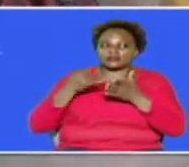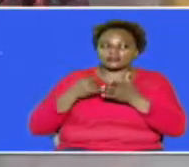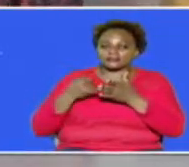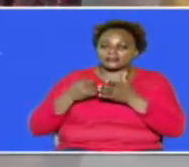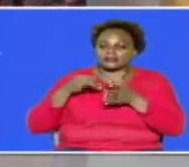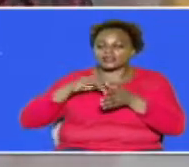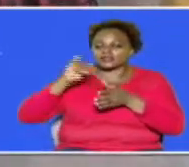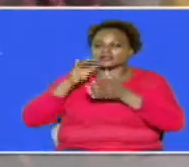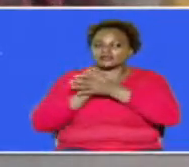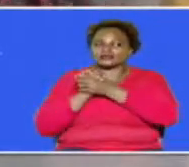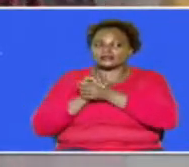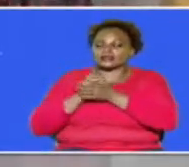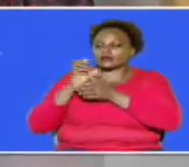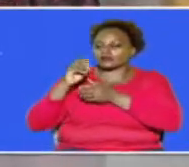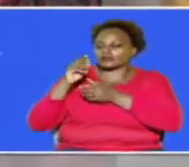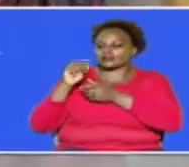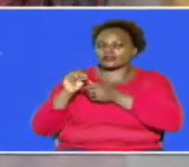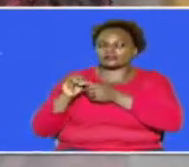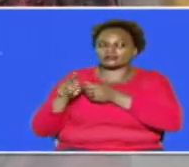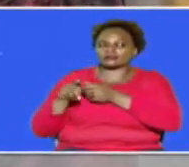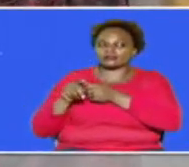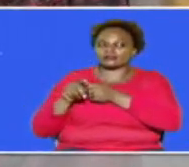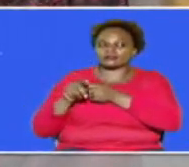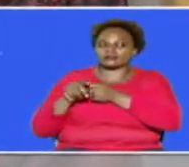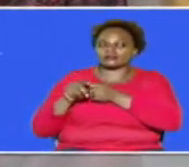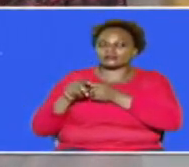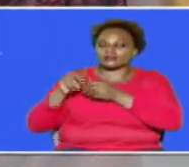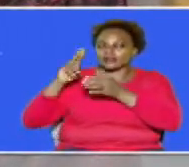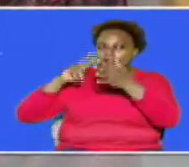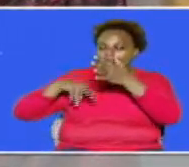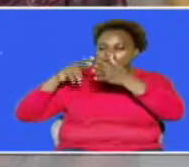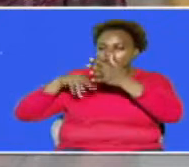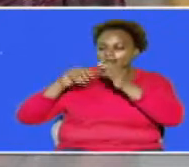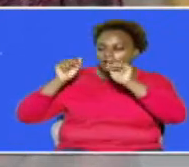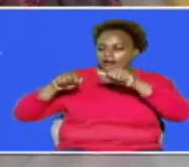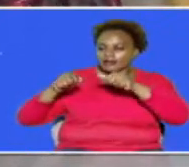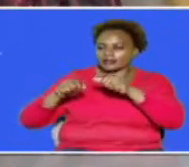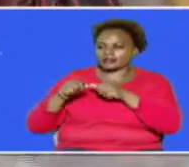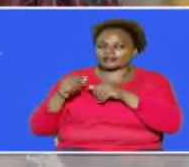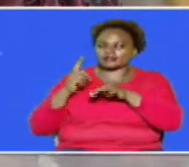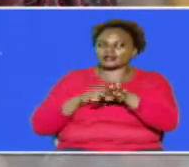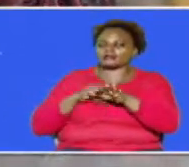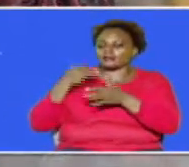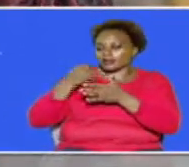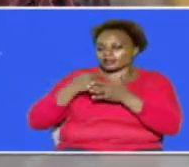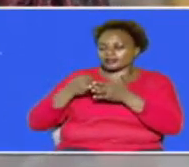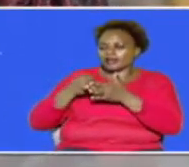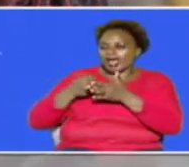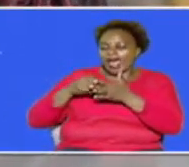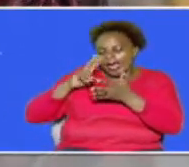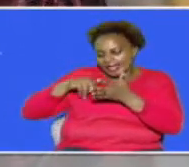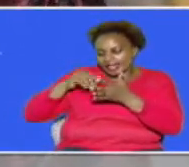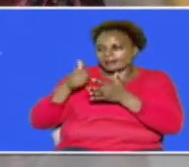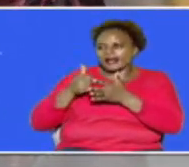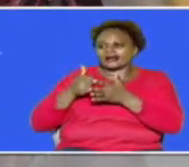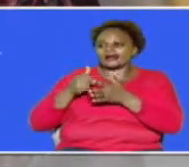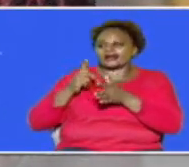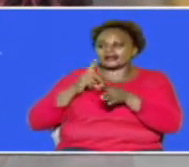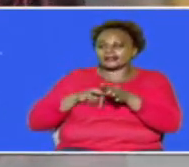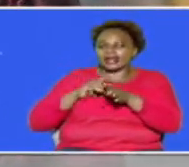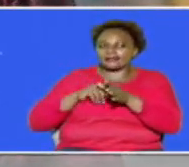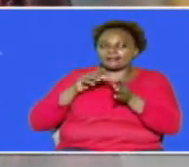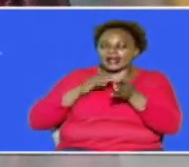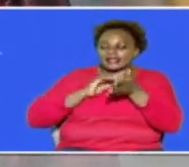20 to sign, Jubilee for 10 ODM. Mm-hmm, no, mm-hmm. We never went through the resolutions we had agreed. So we are told to sign what we don't know. Mm-hmm. When my